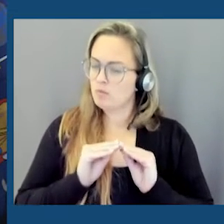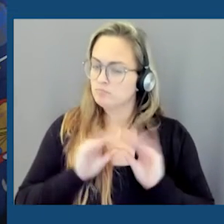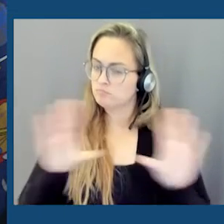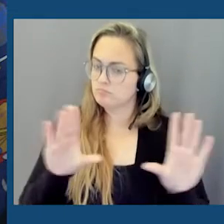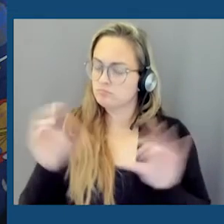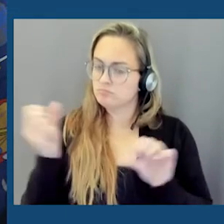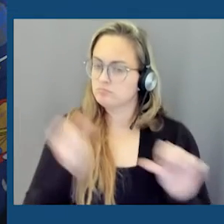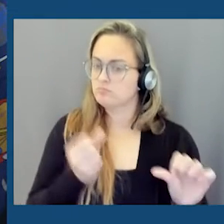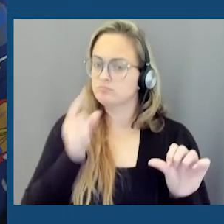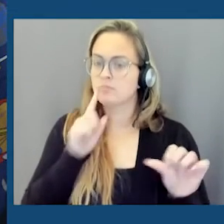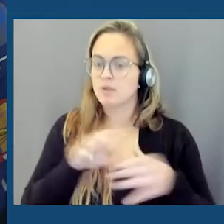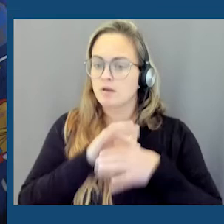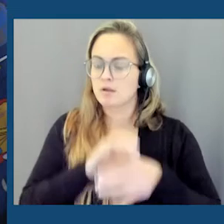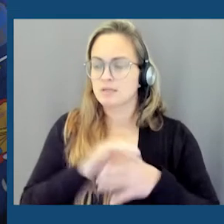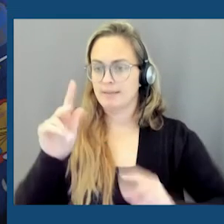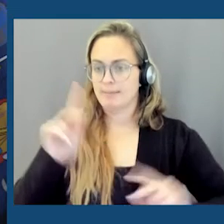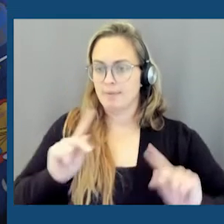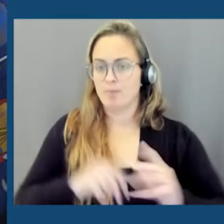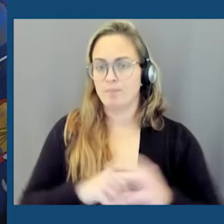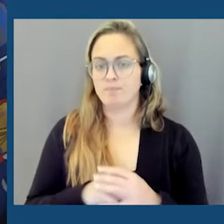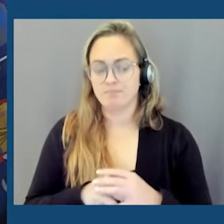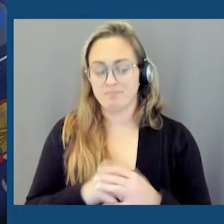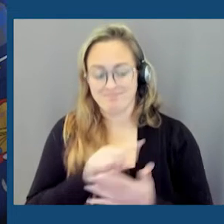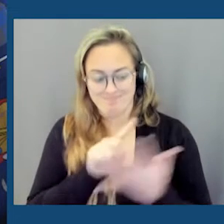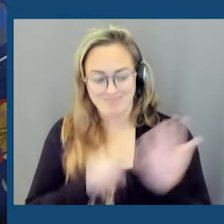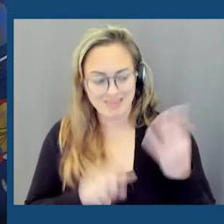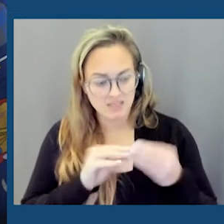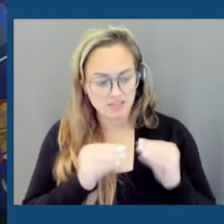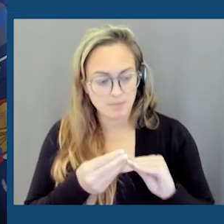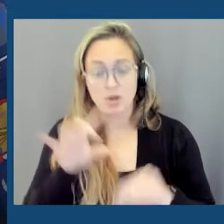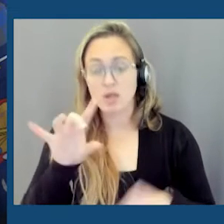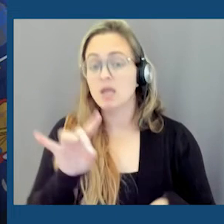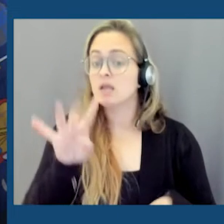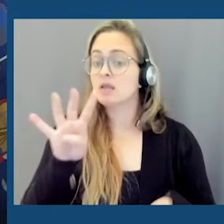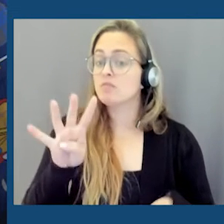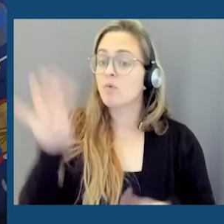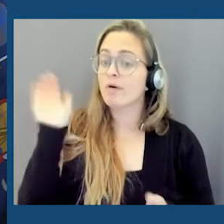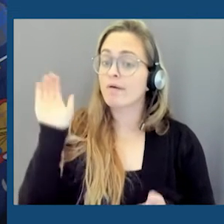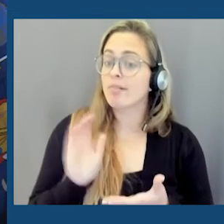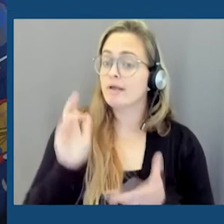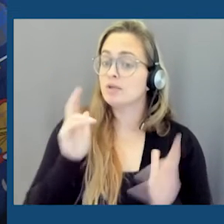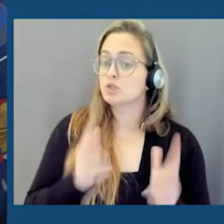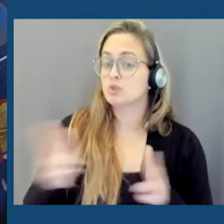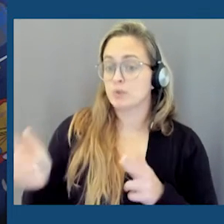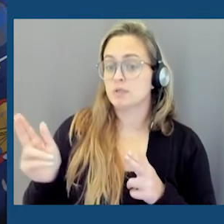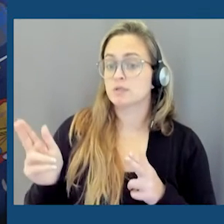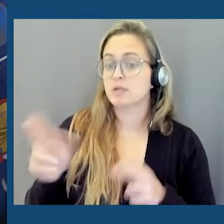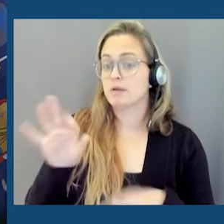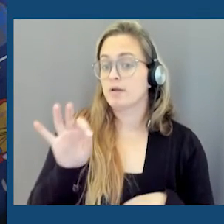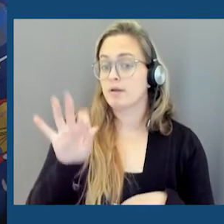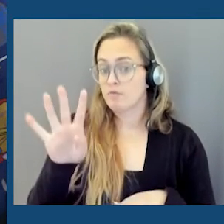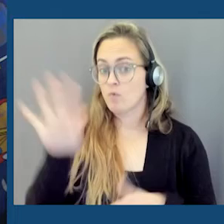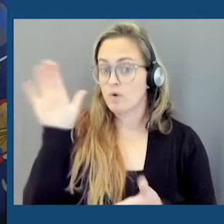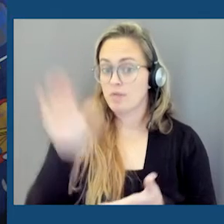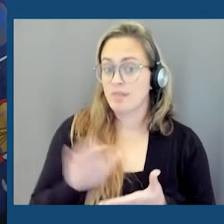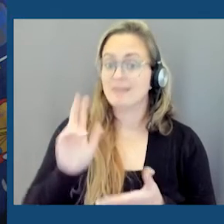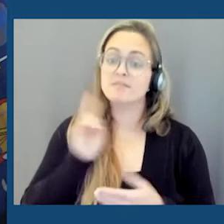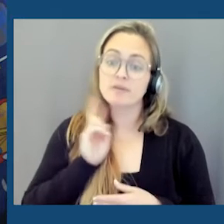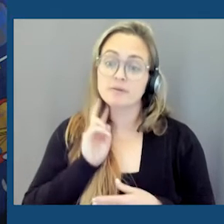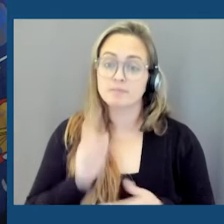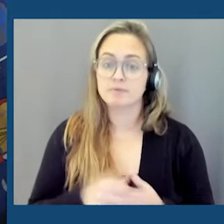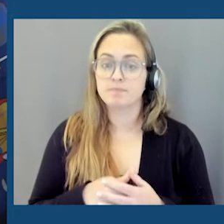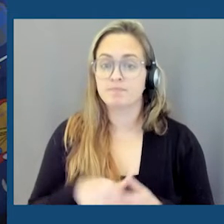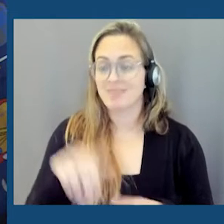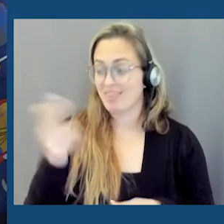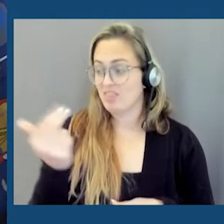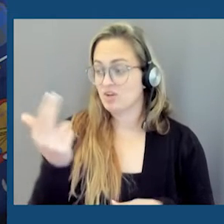the context of people. These numbers reflect 84 fewer shootings, 94 fewer victims, and